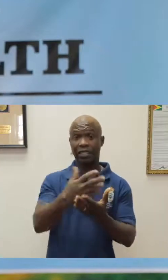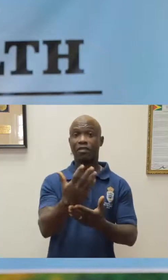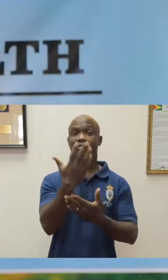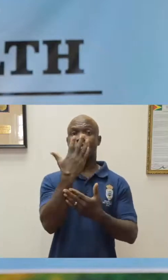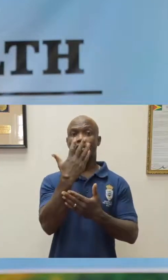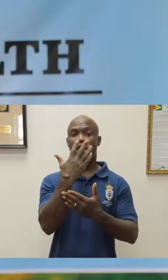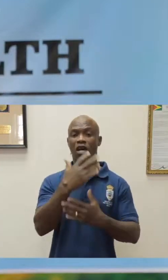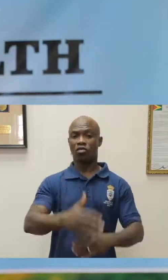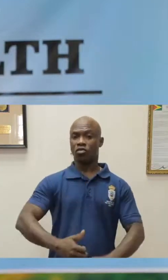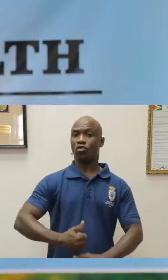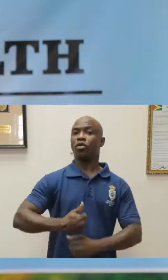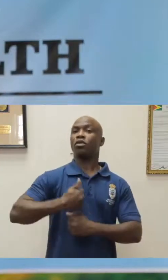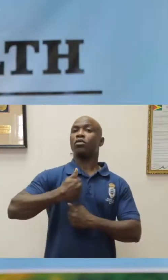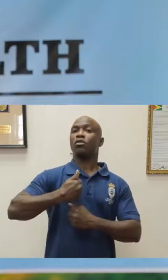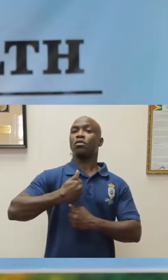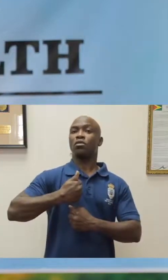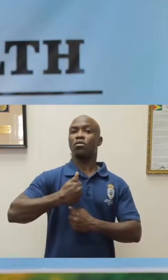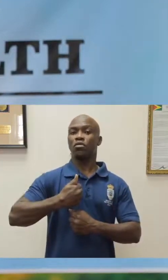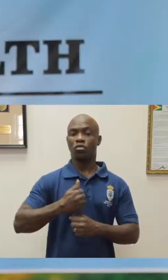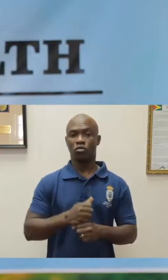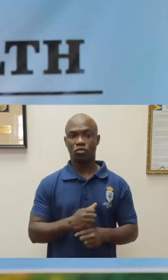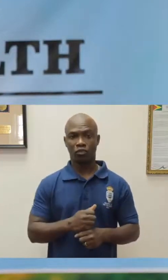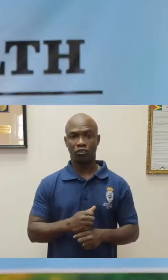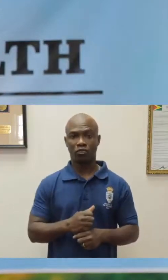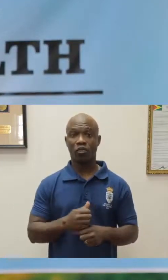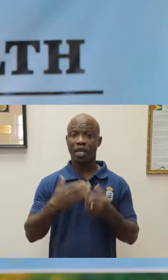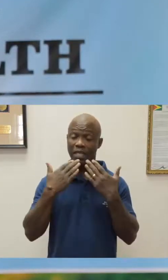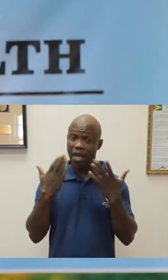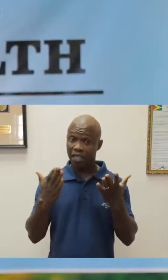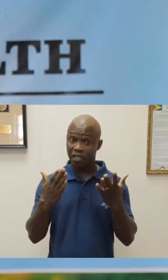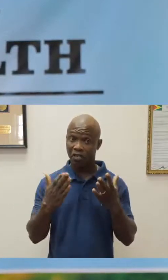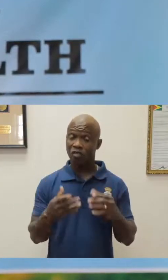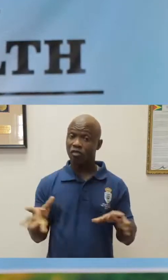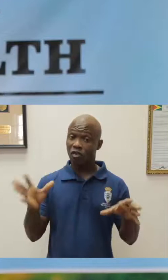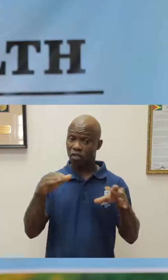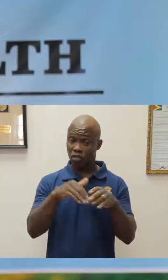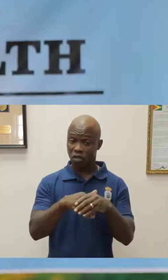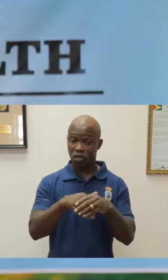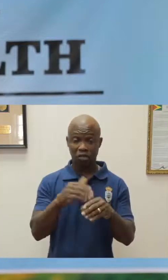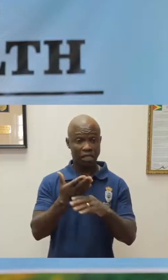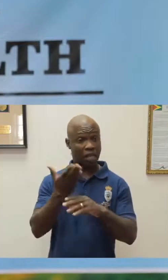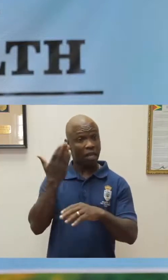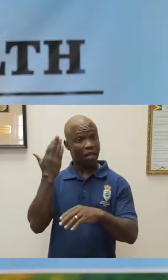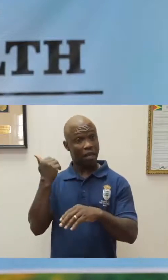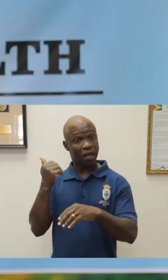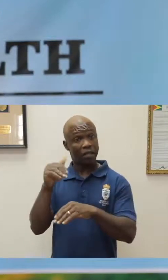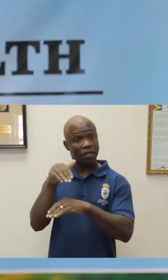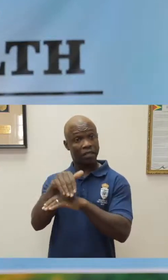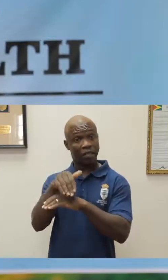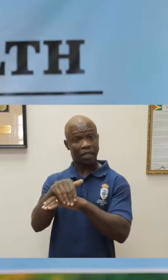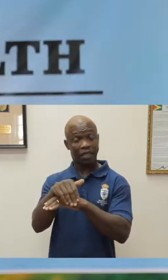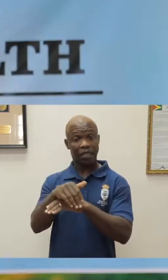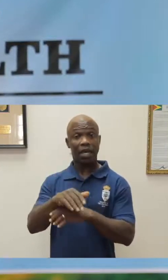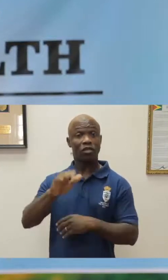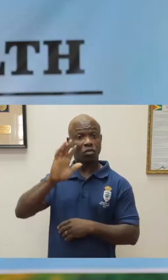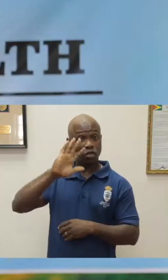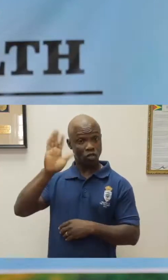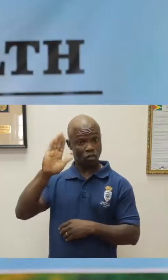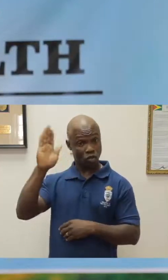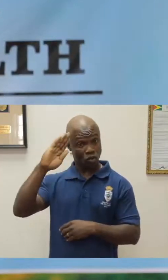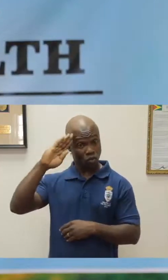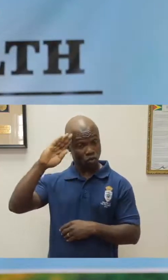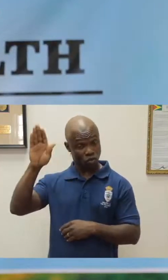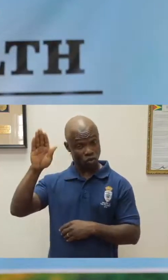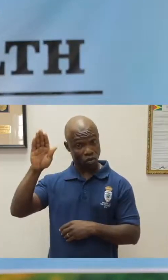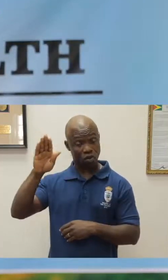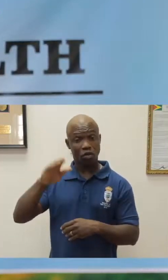our brave heroes. Thank you for joining us last evening as we saluted our